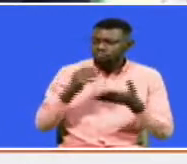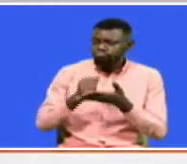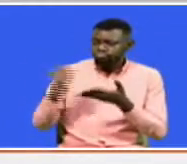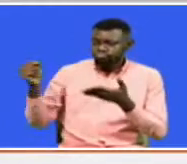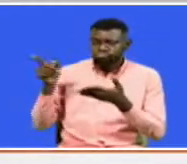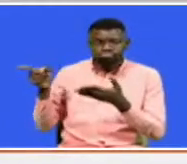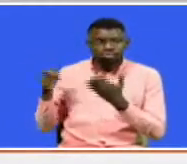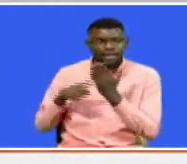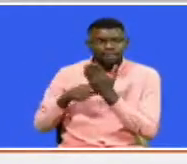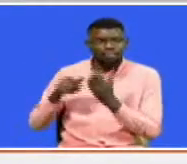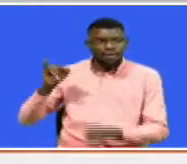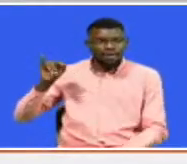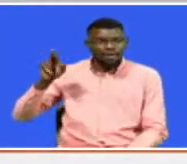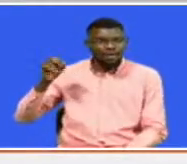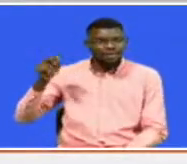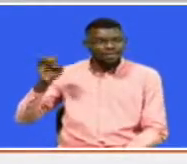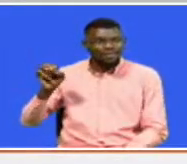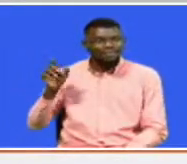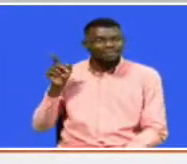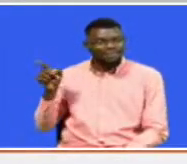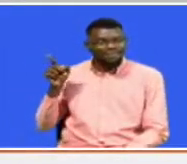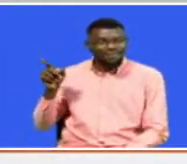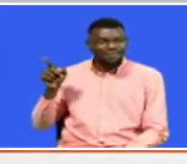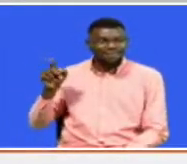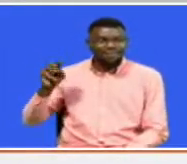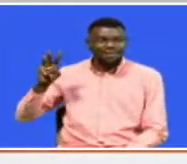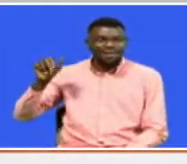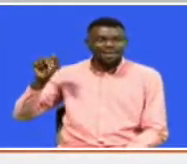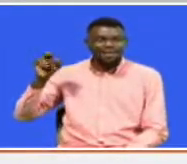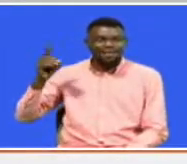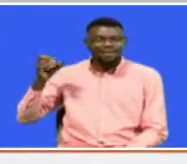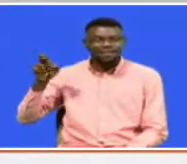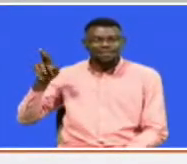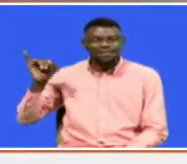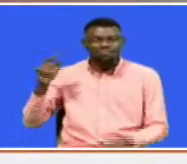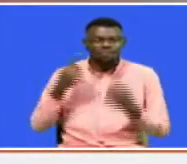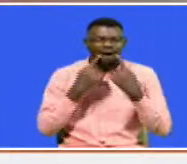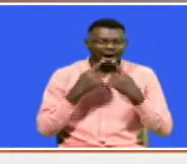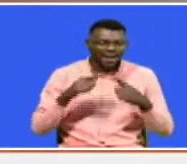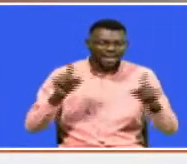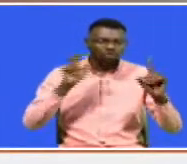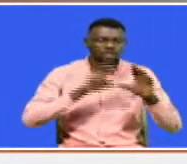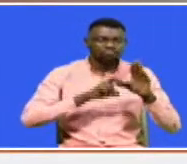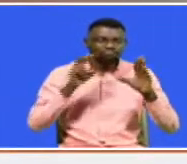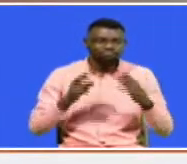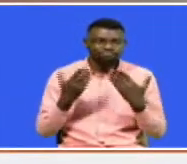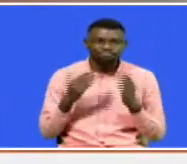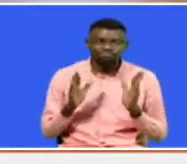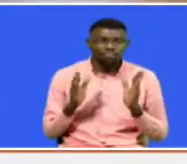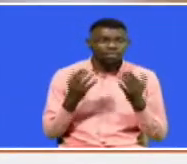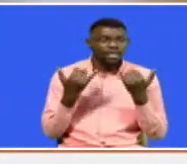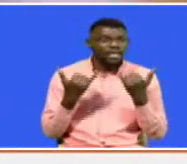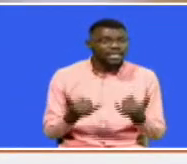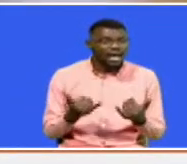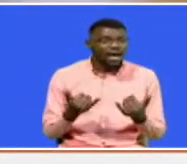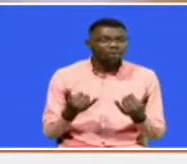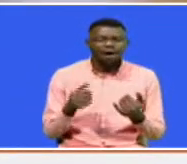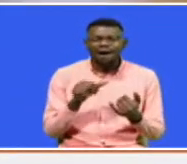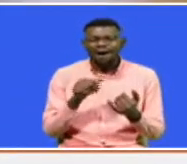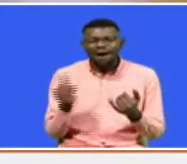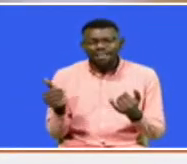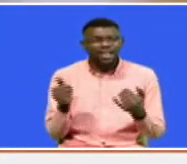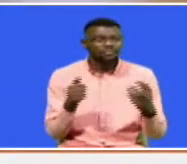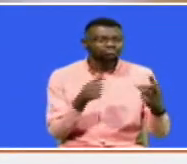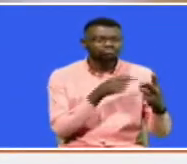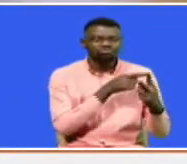Irene Masit. This after Commissioner Francis Wanderi announced his resignation, joining Justice Nyagaya and Vice